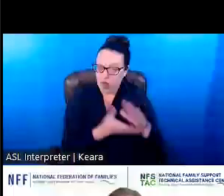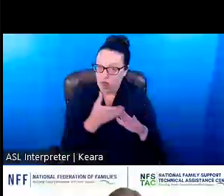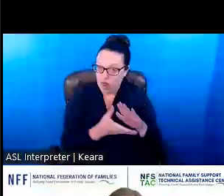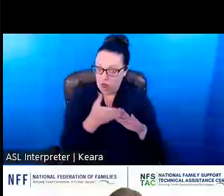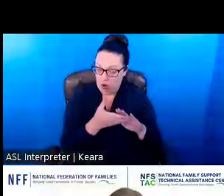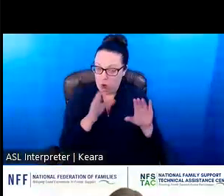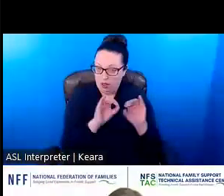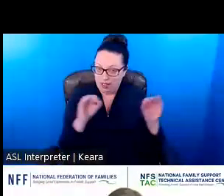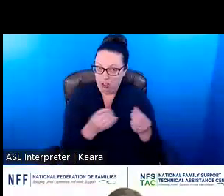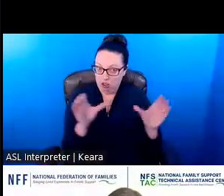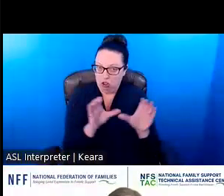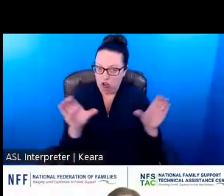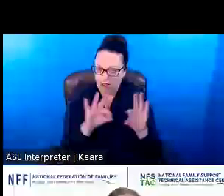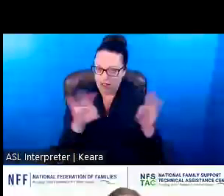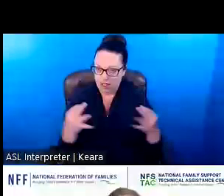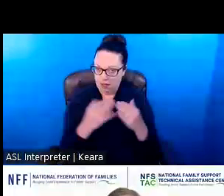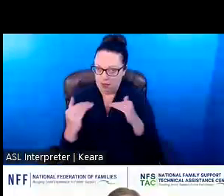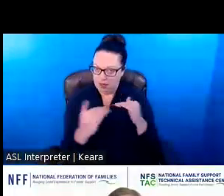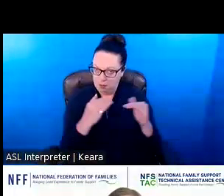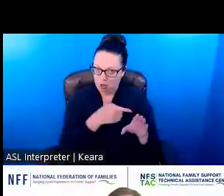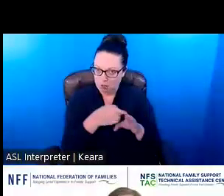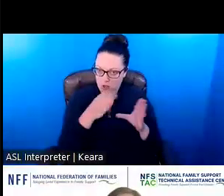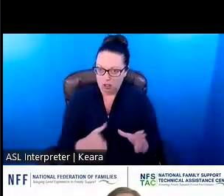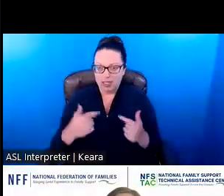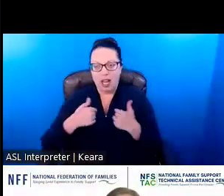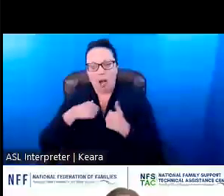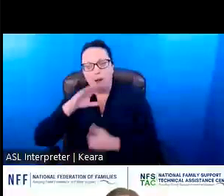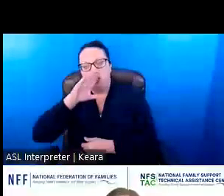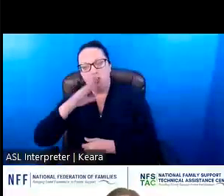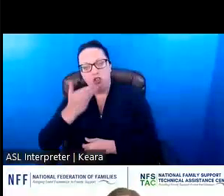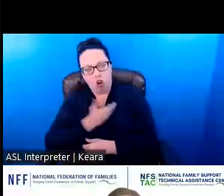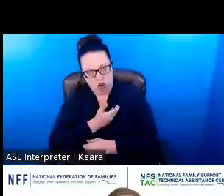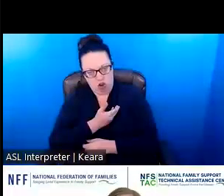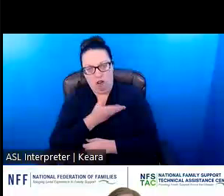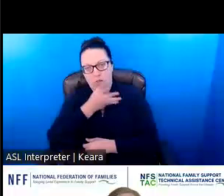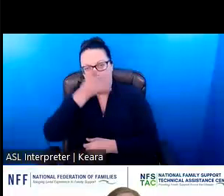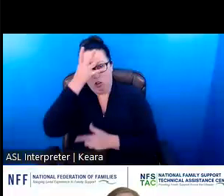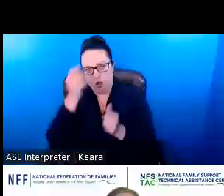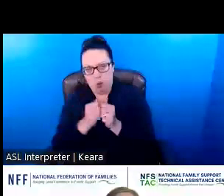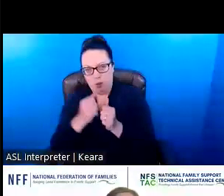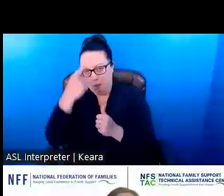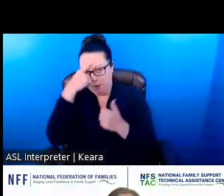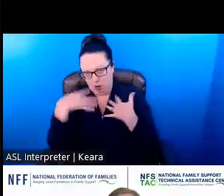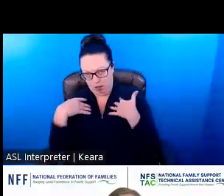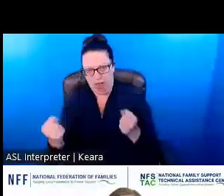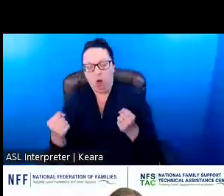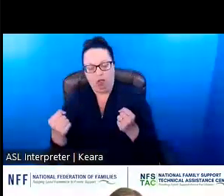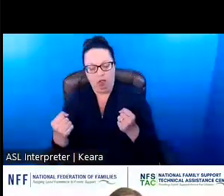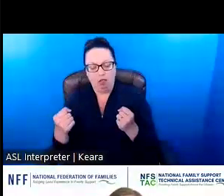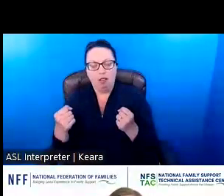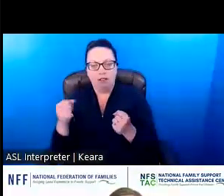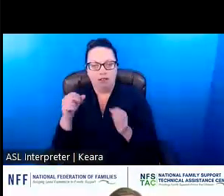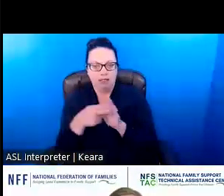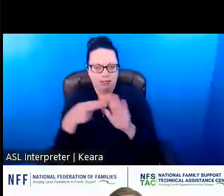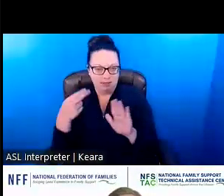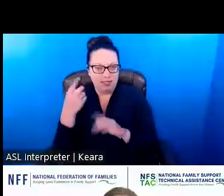that certifies family peer specialists, I'm also the daughter of parents with a mental health diagnoses. So we're all here to show you